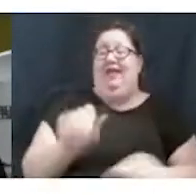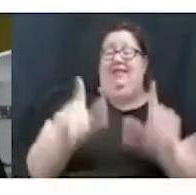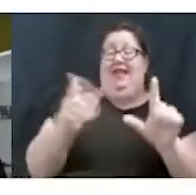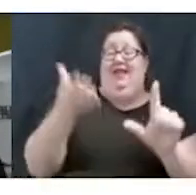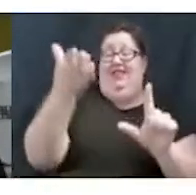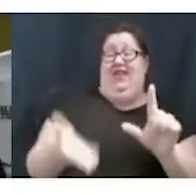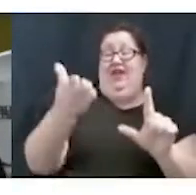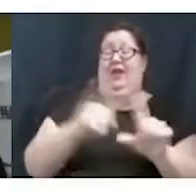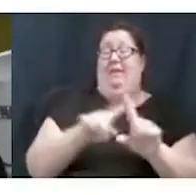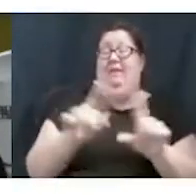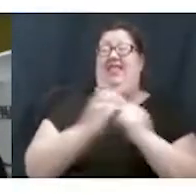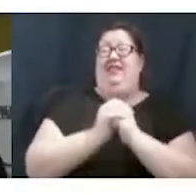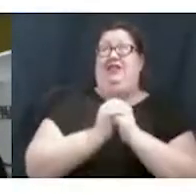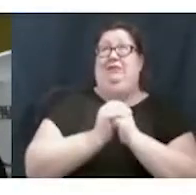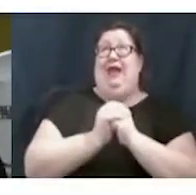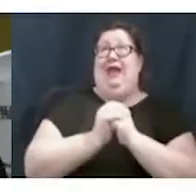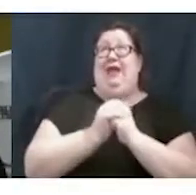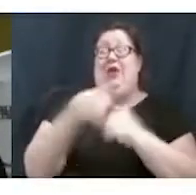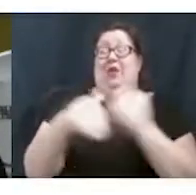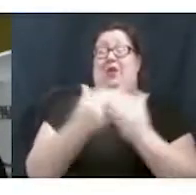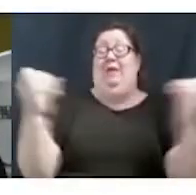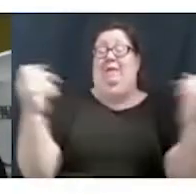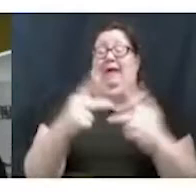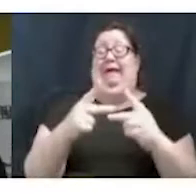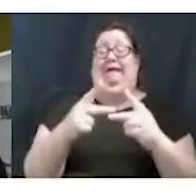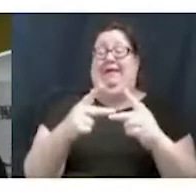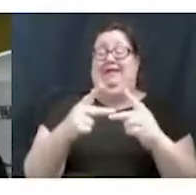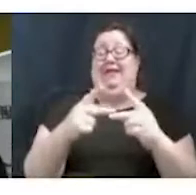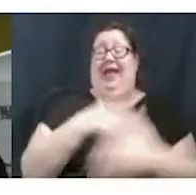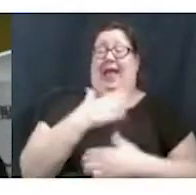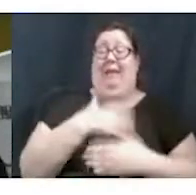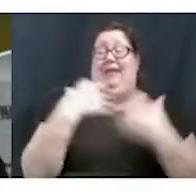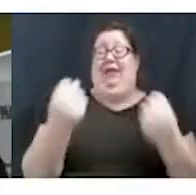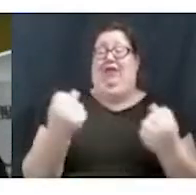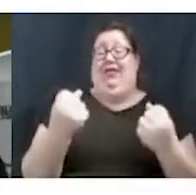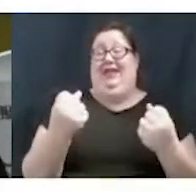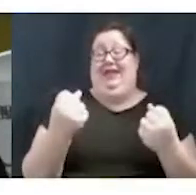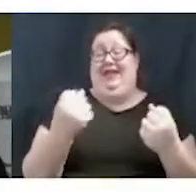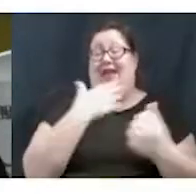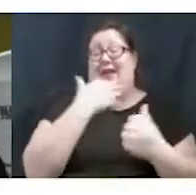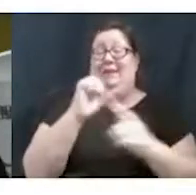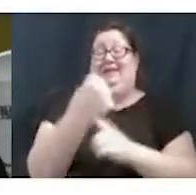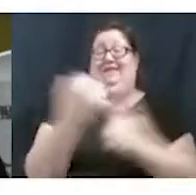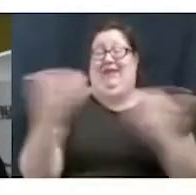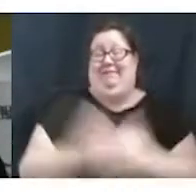let's just pray that we're all back happy and healthy in our best environment.